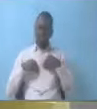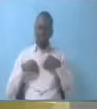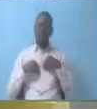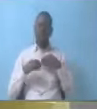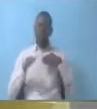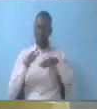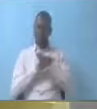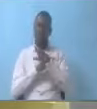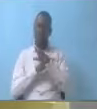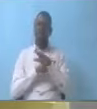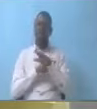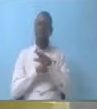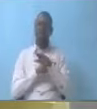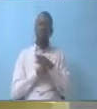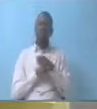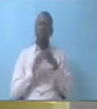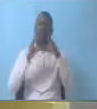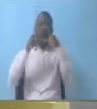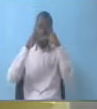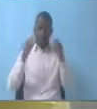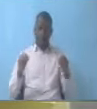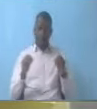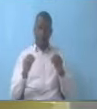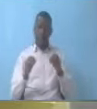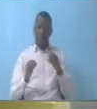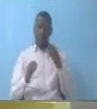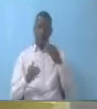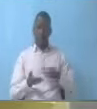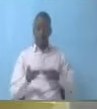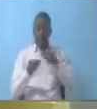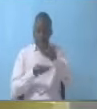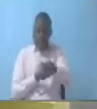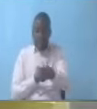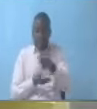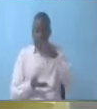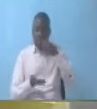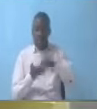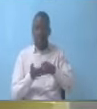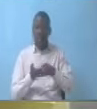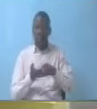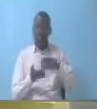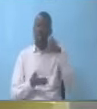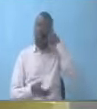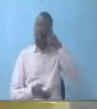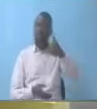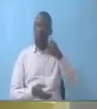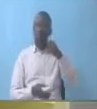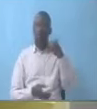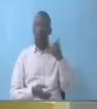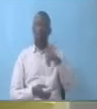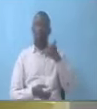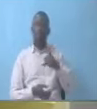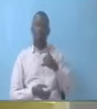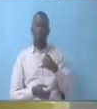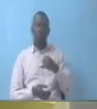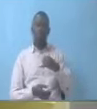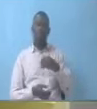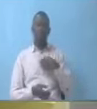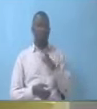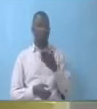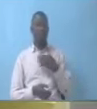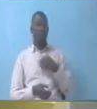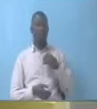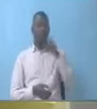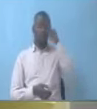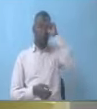Kinsa's office, as she gave me the letter, the telephone rang, and she was wanted, maybe by the president. Te bima joxe letter